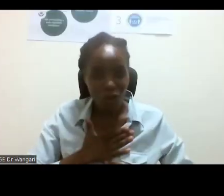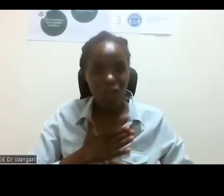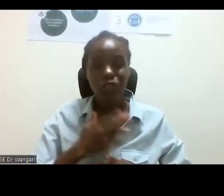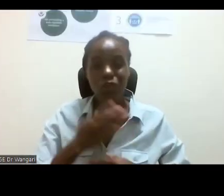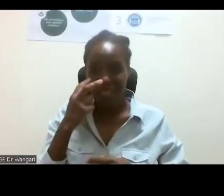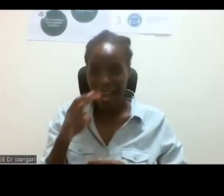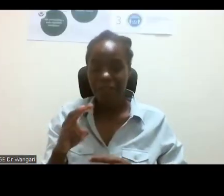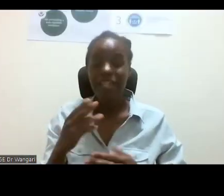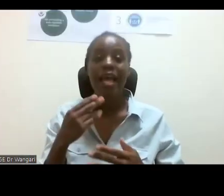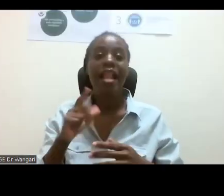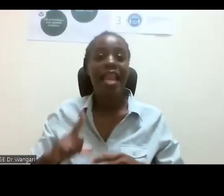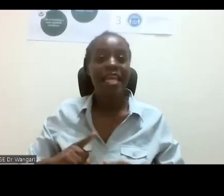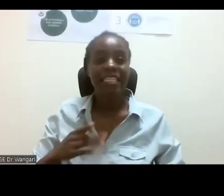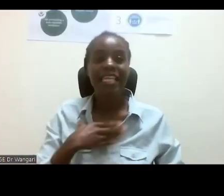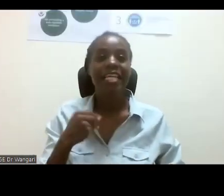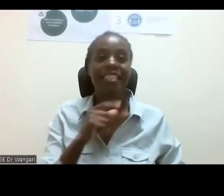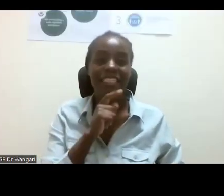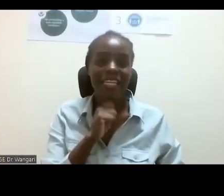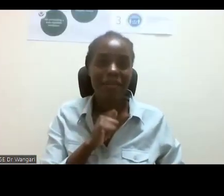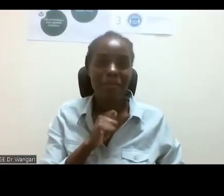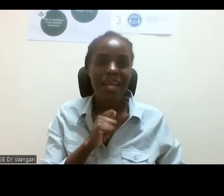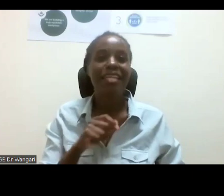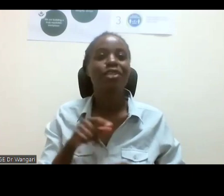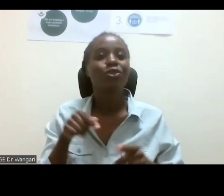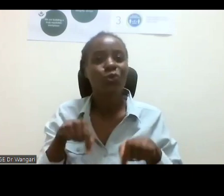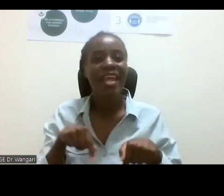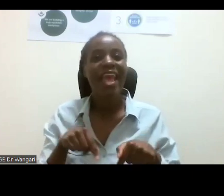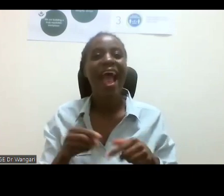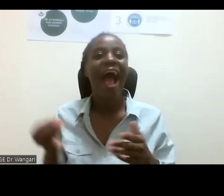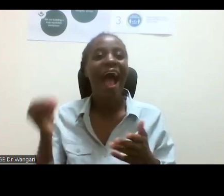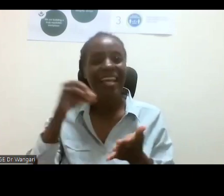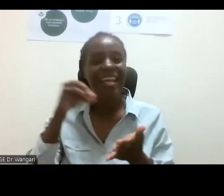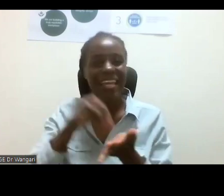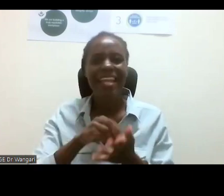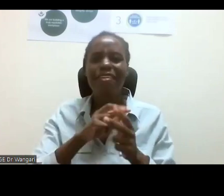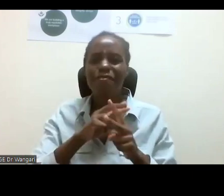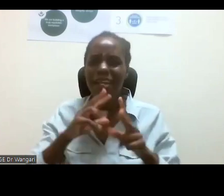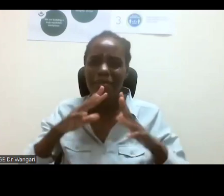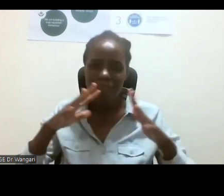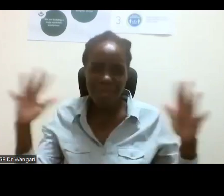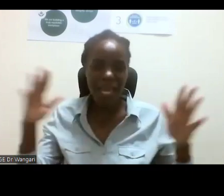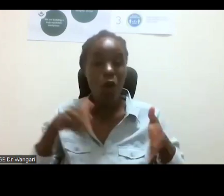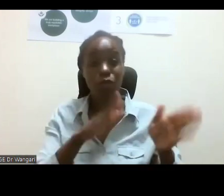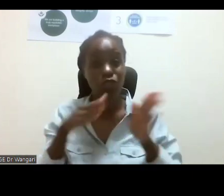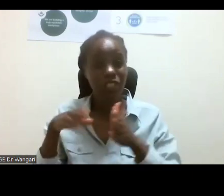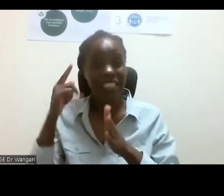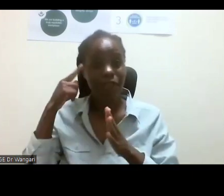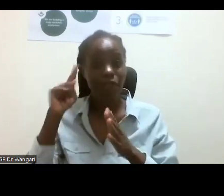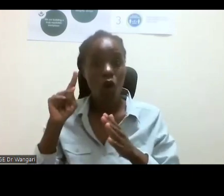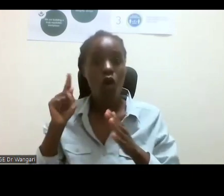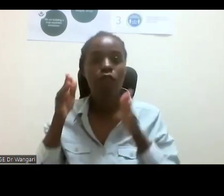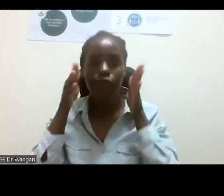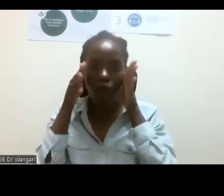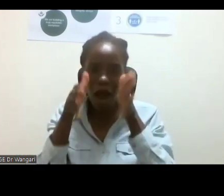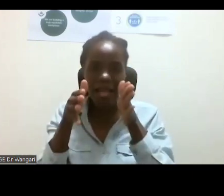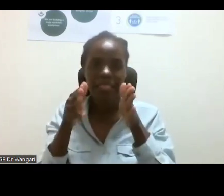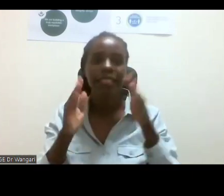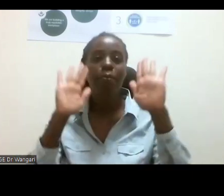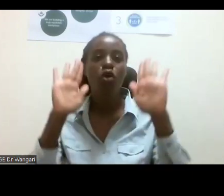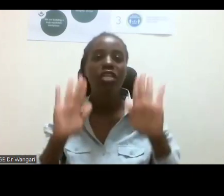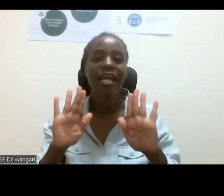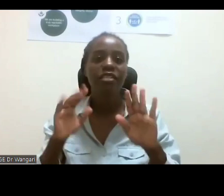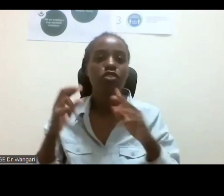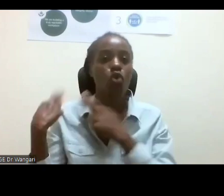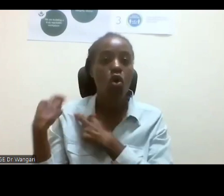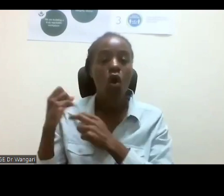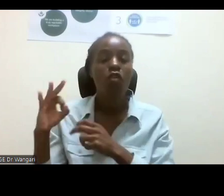and gentlemen. It is yet again another great opportunity for all of us to focus on the vital role of healthcare